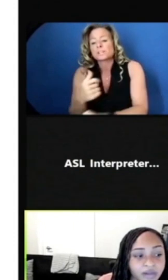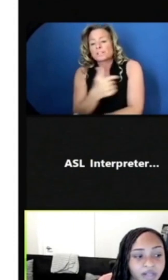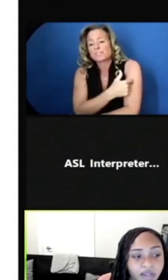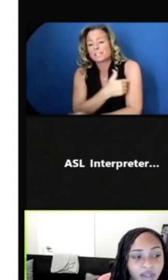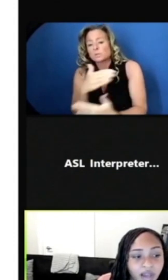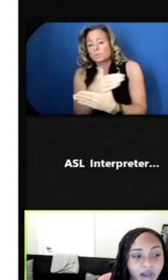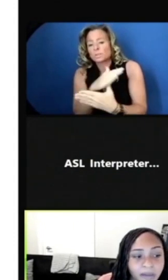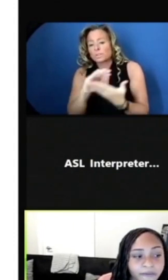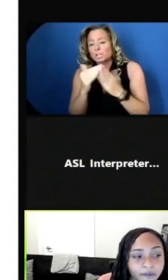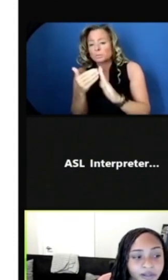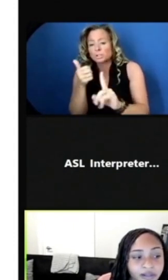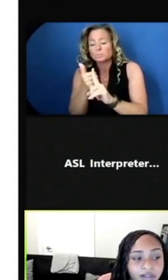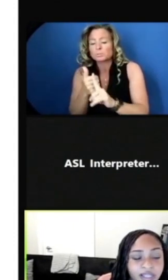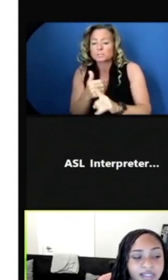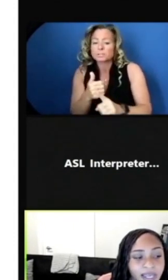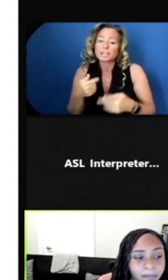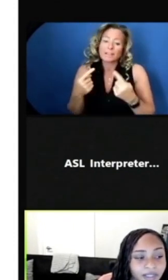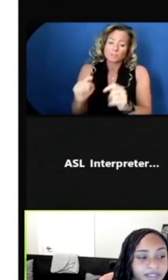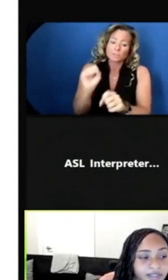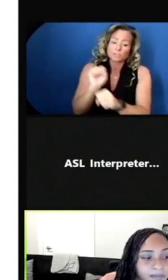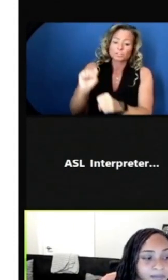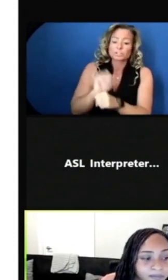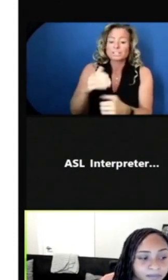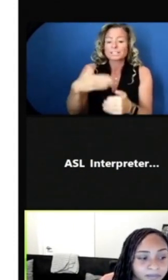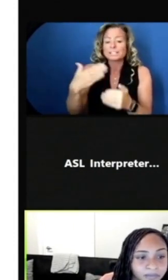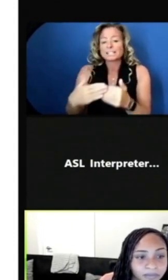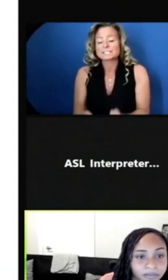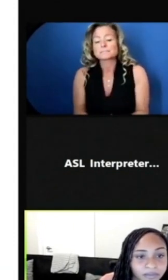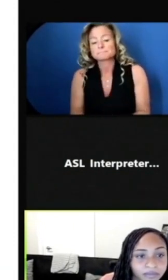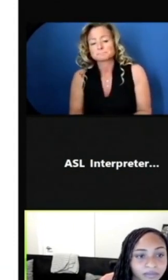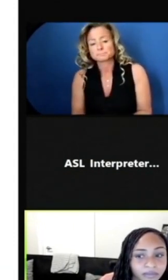our community effort. Next slide, please.